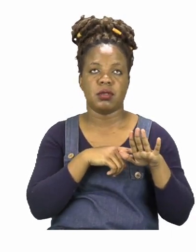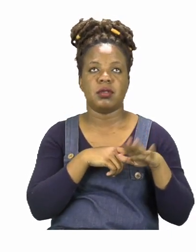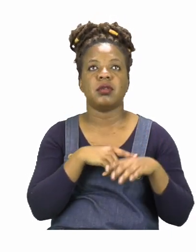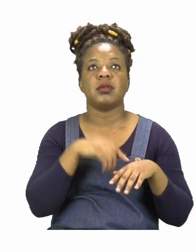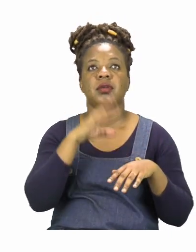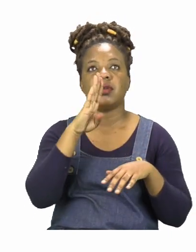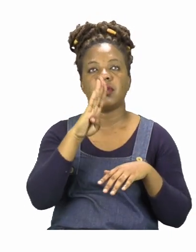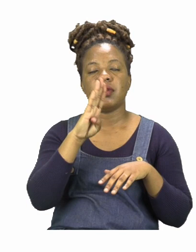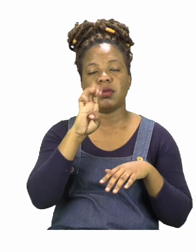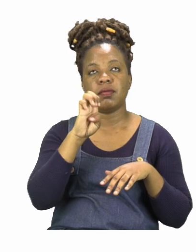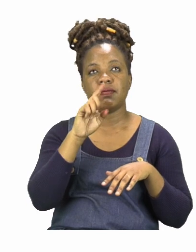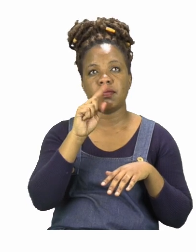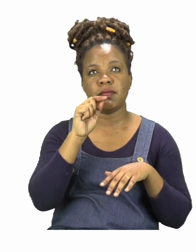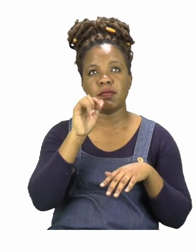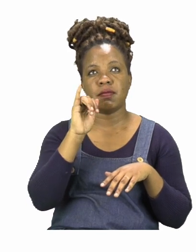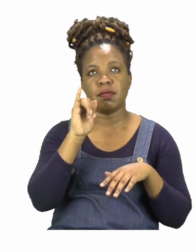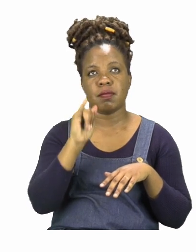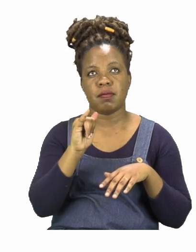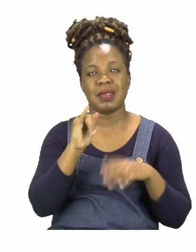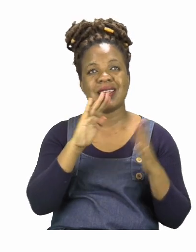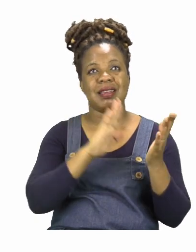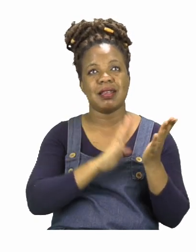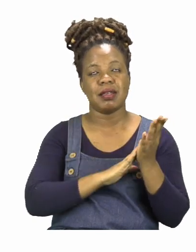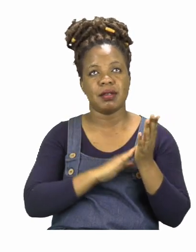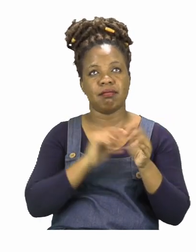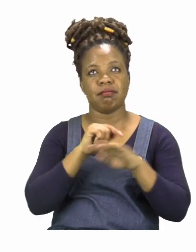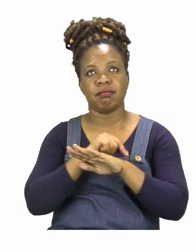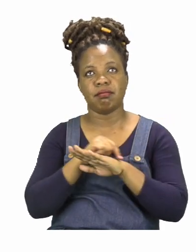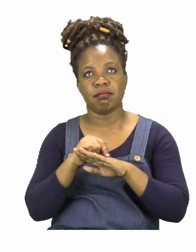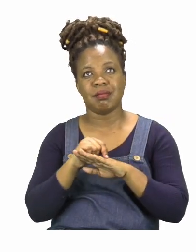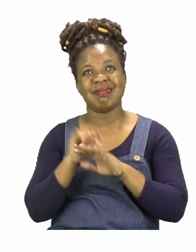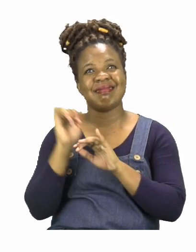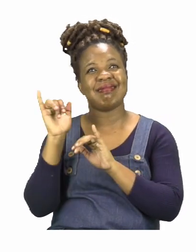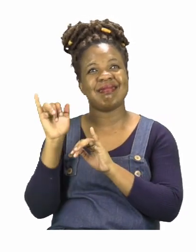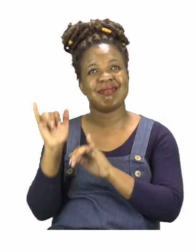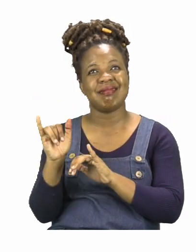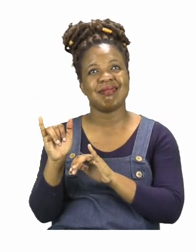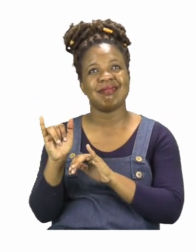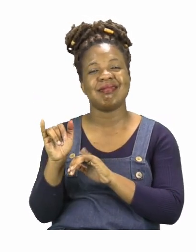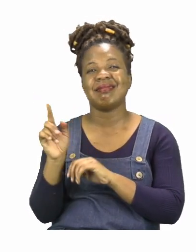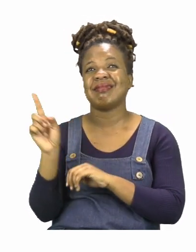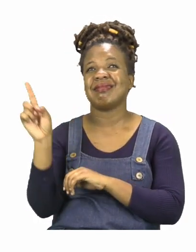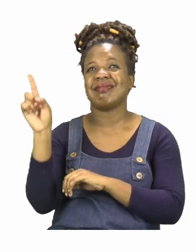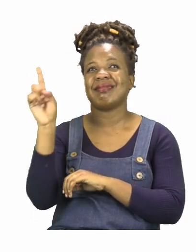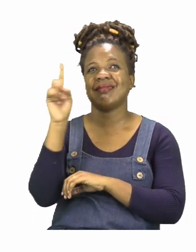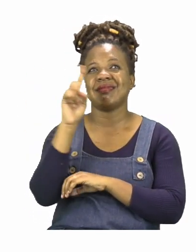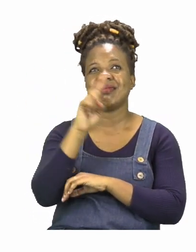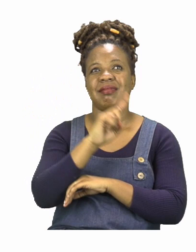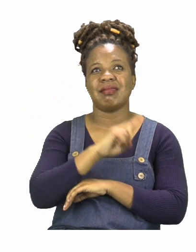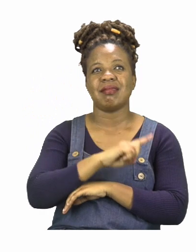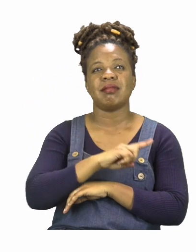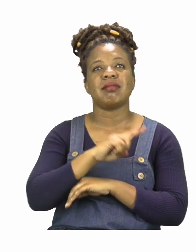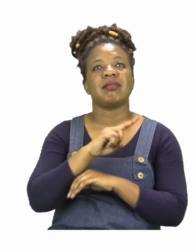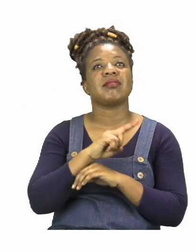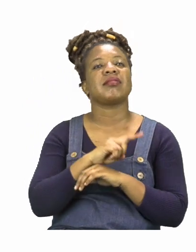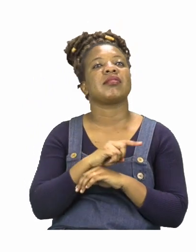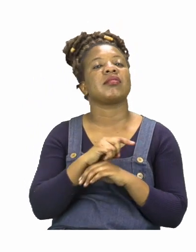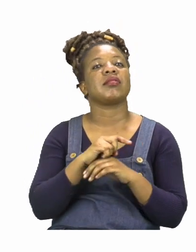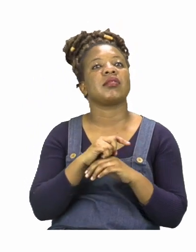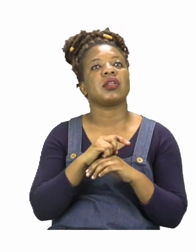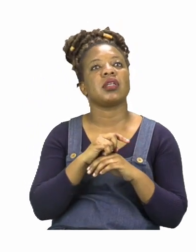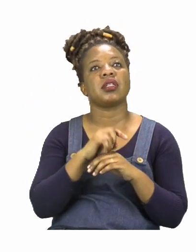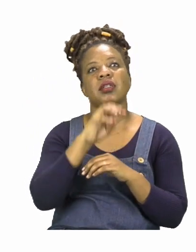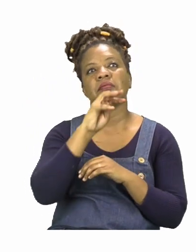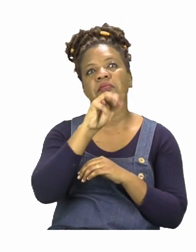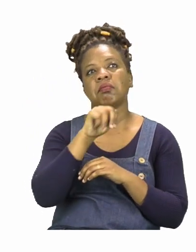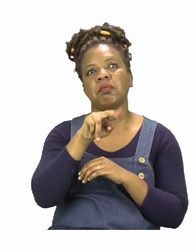of Art. Let's read it again. Yesterday, Betty and Dash spent